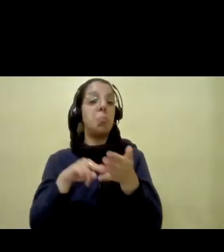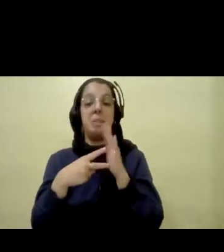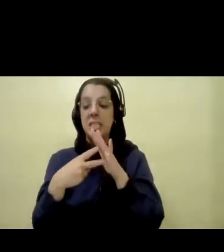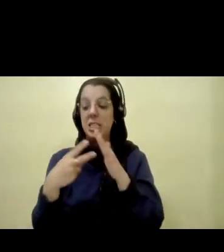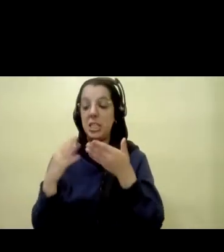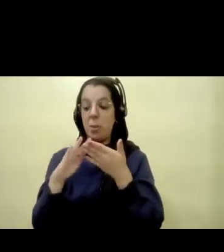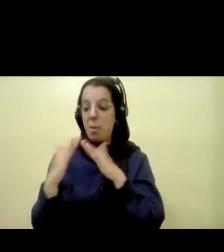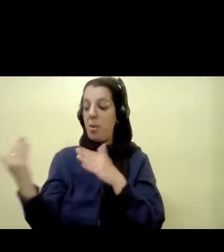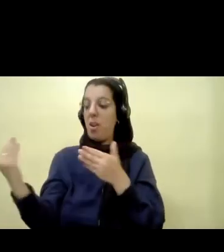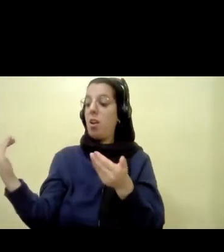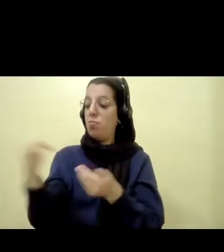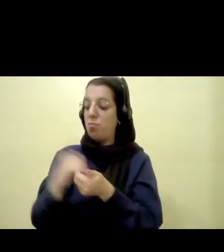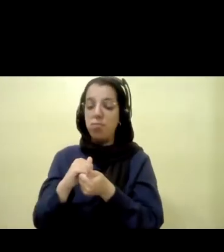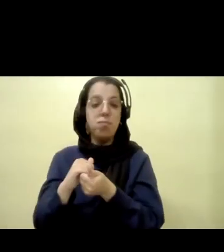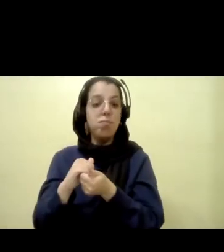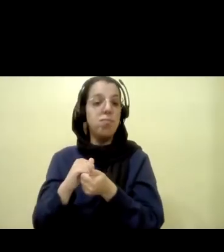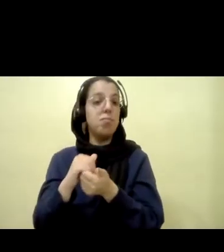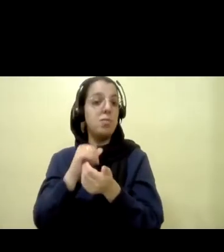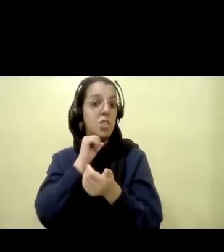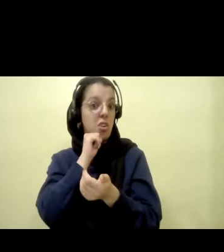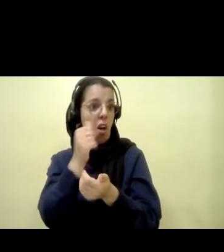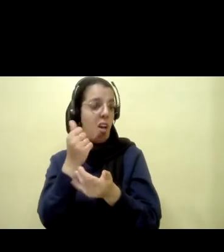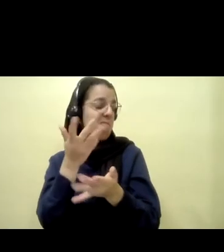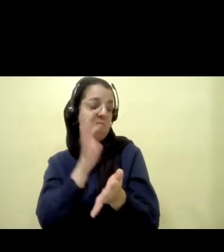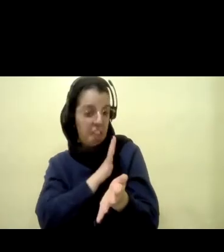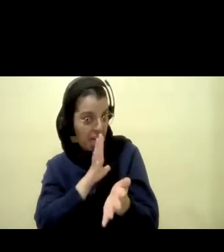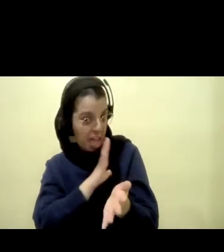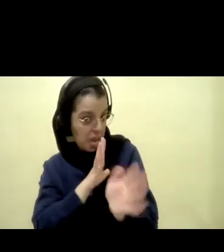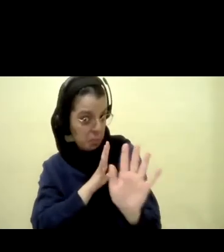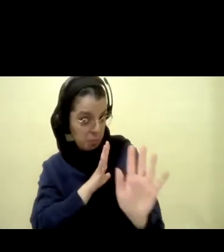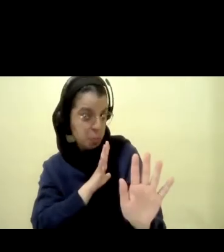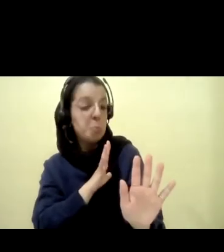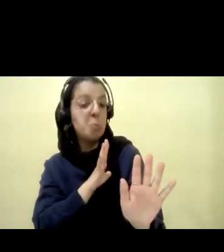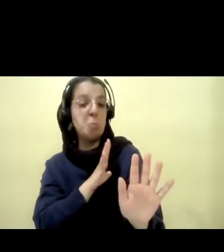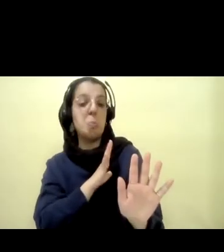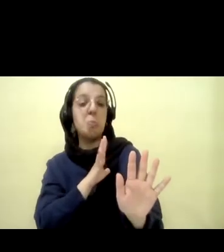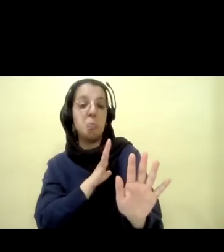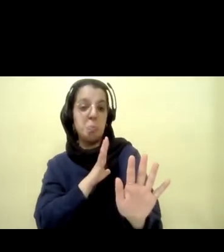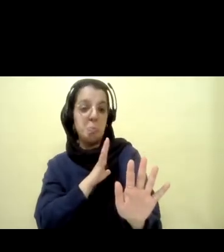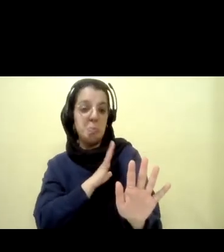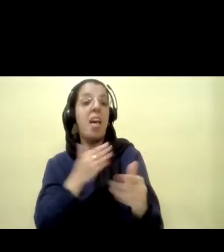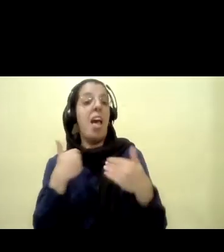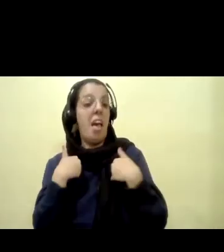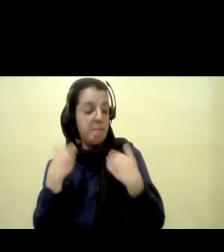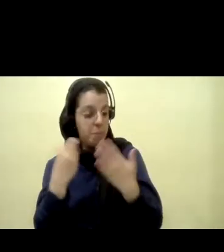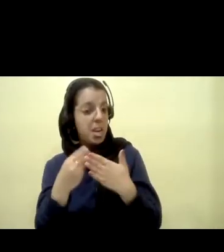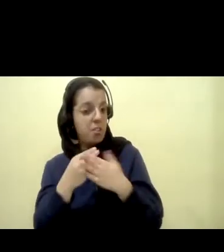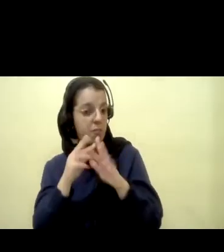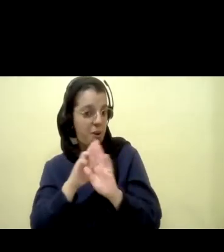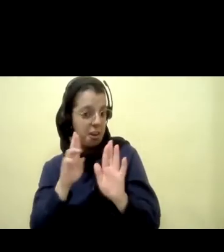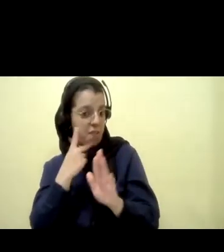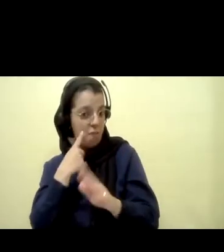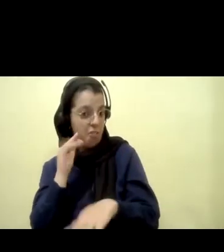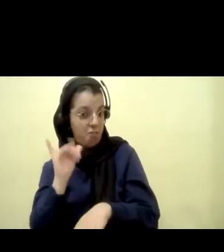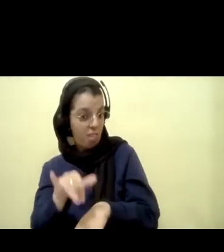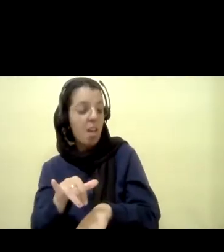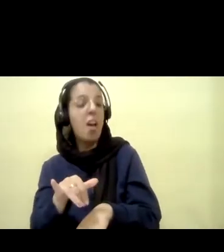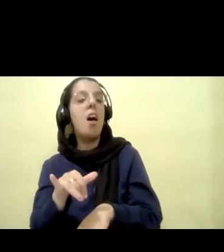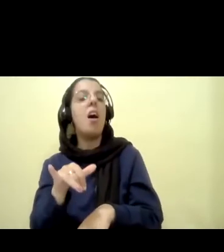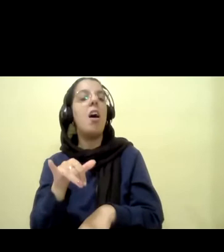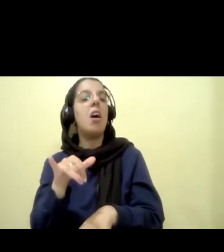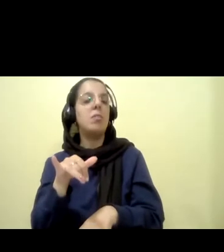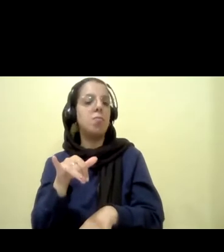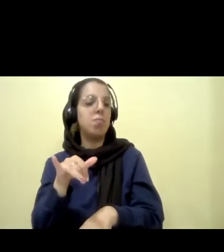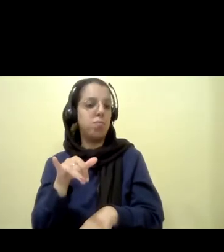engaged art project. That's great. We very much have funded projects like that. Always part